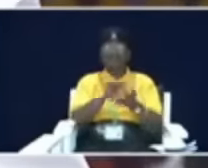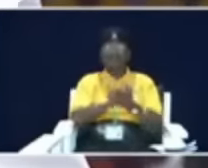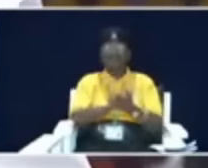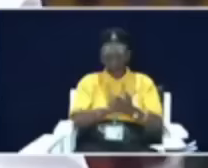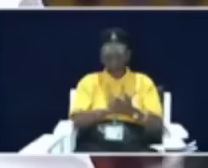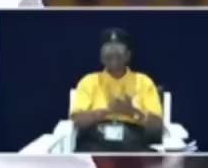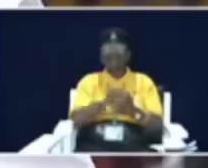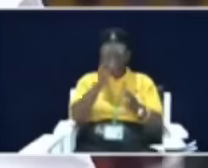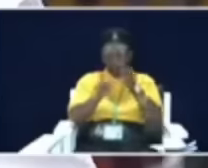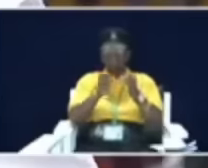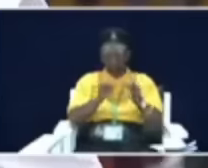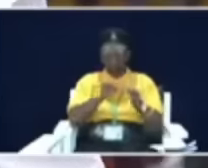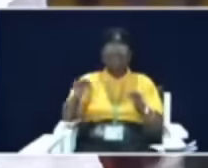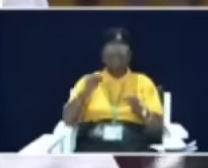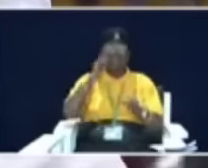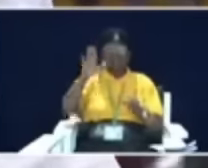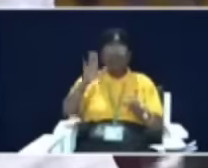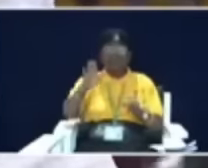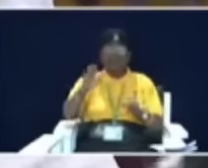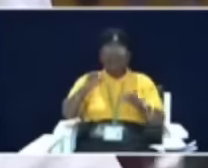if a woman gives birth to a boy,